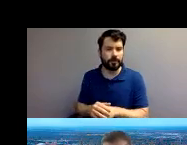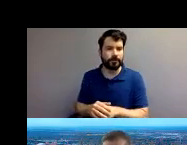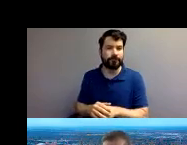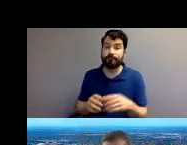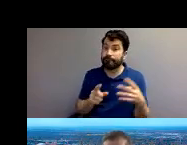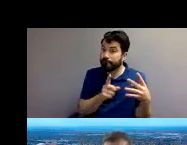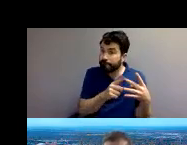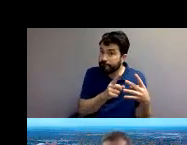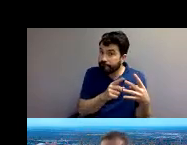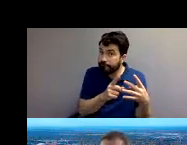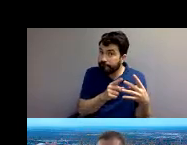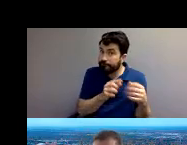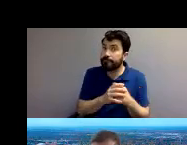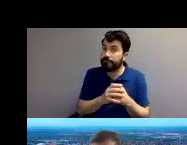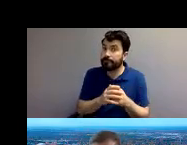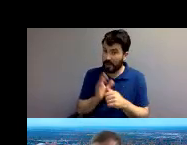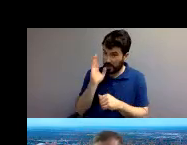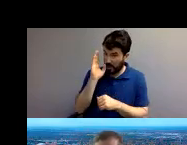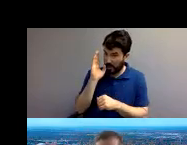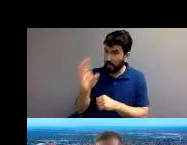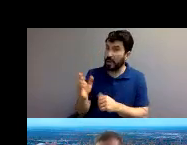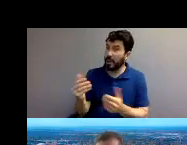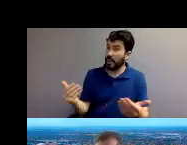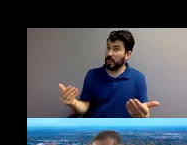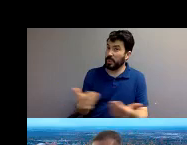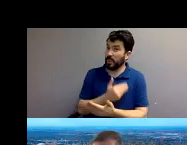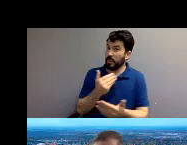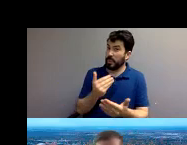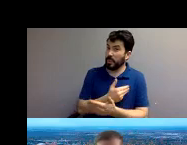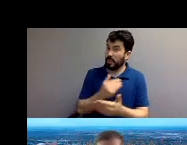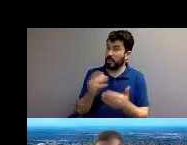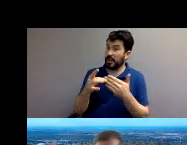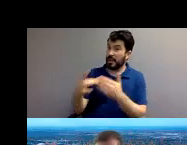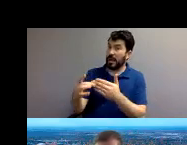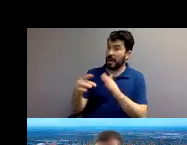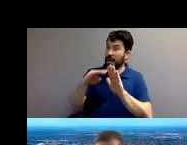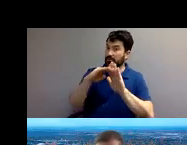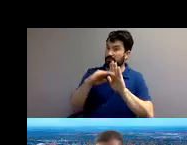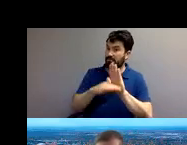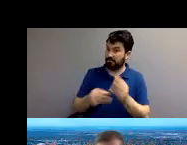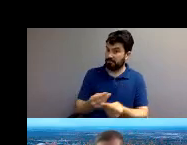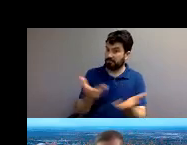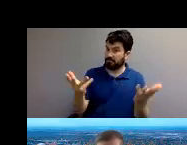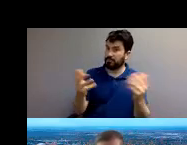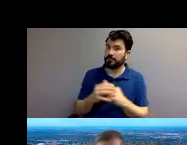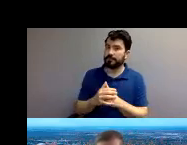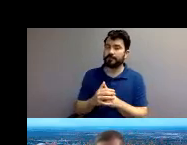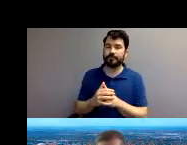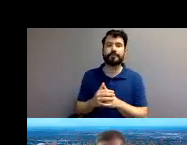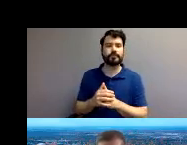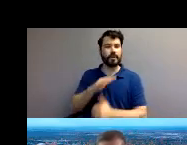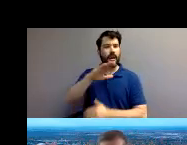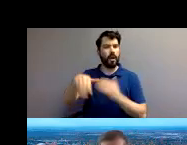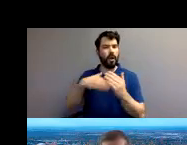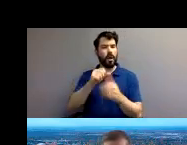Will we be issuing new remote work guidelines? All employees continue to work